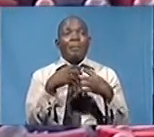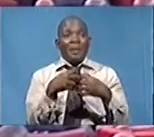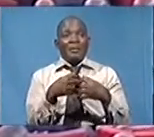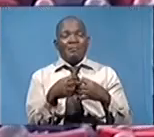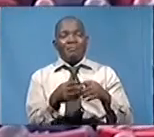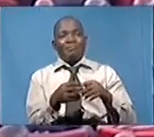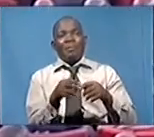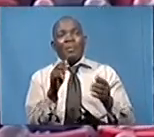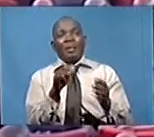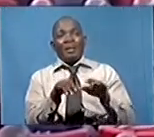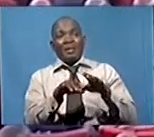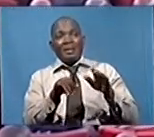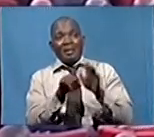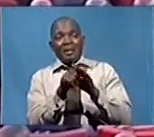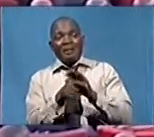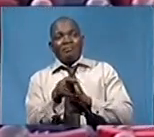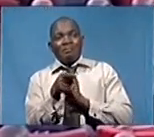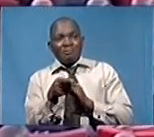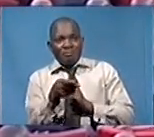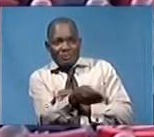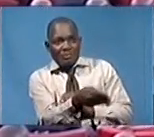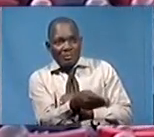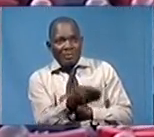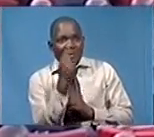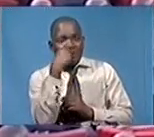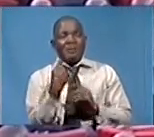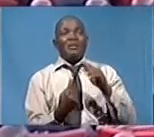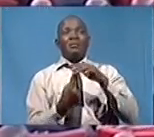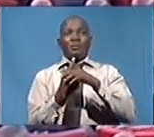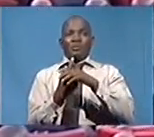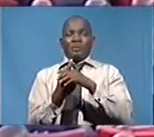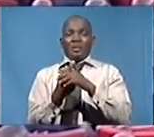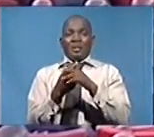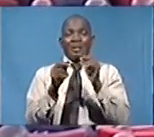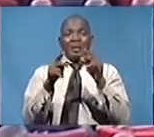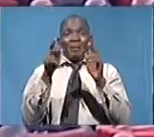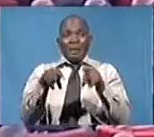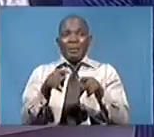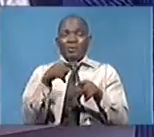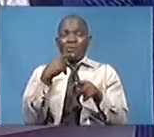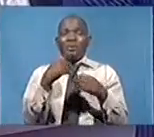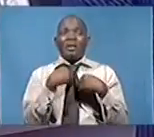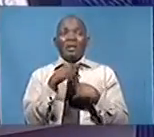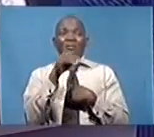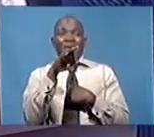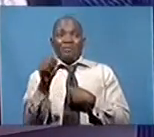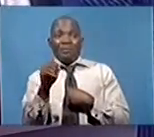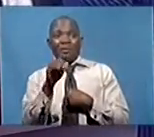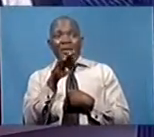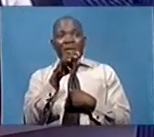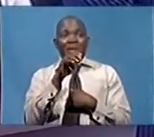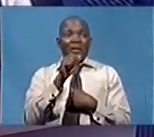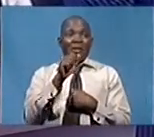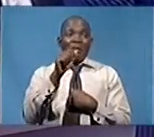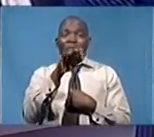up. Somebody who is supposed to stop there is a person who has FO. Then he says